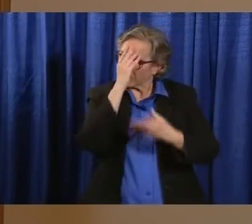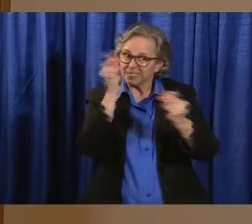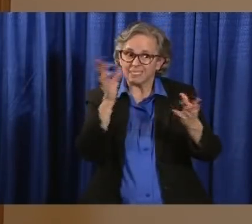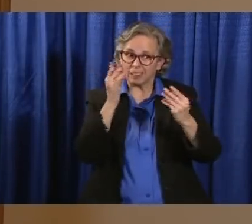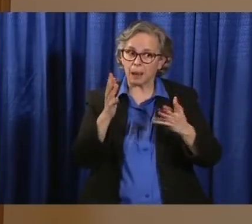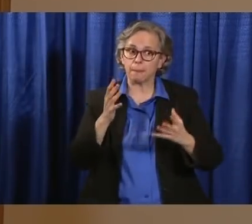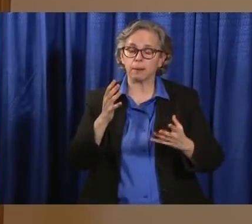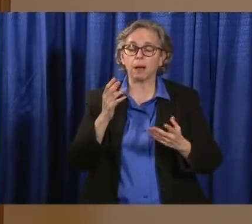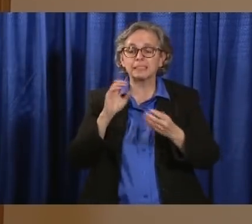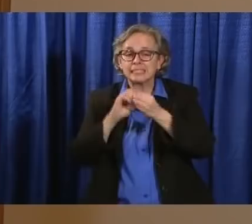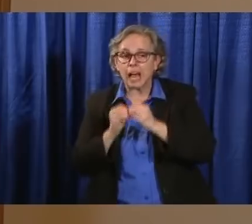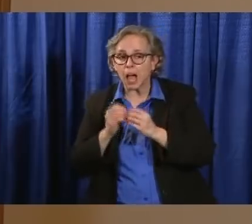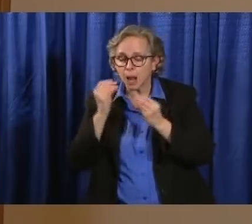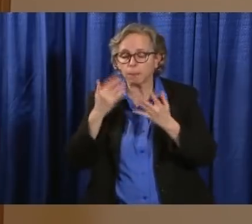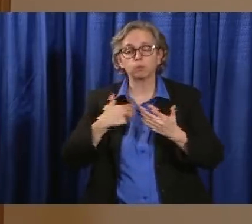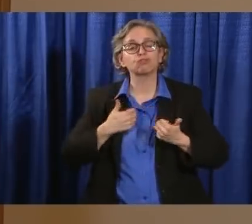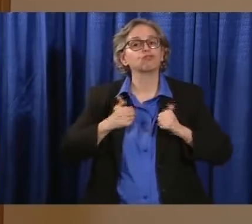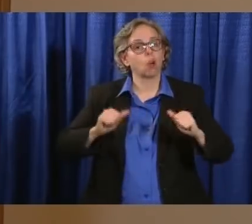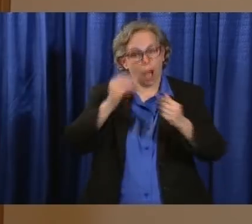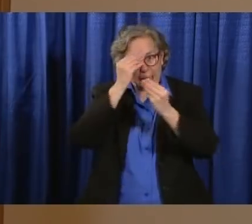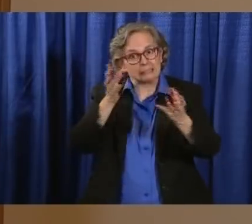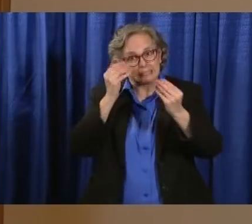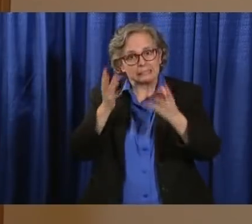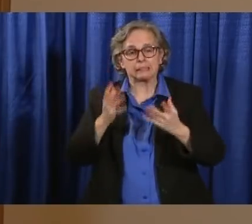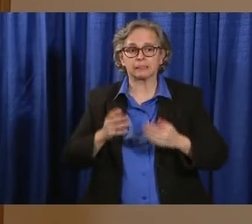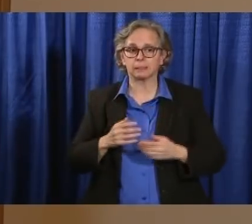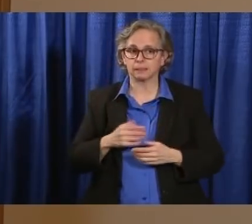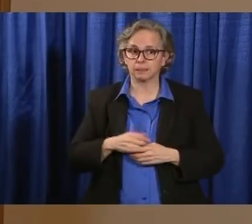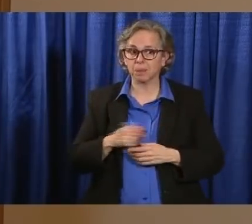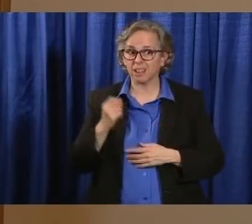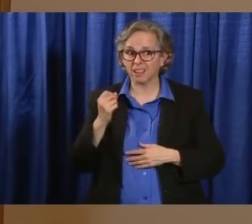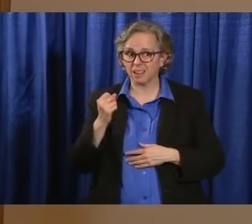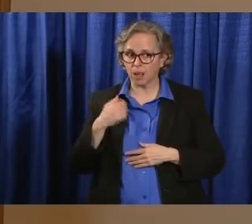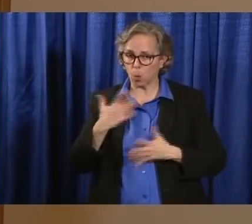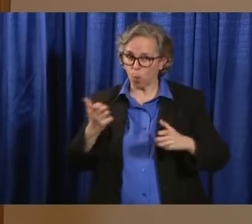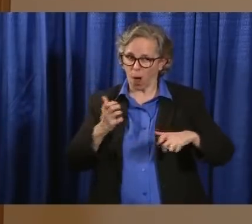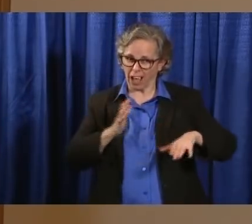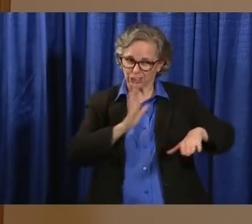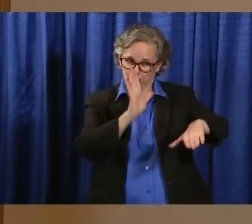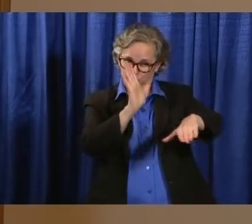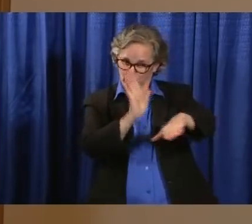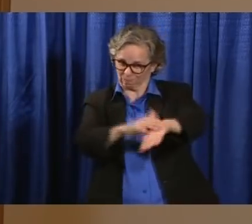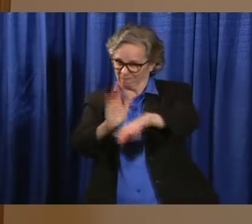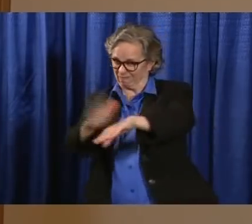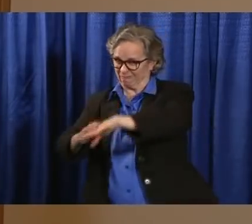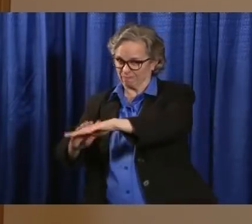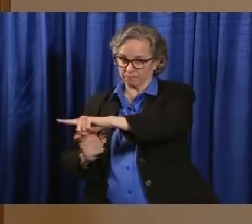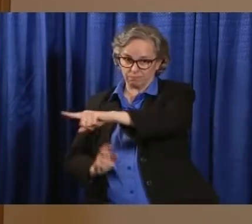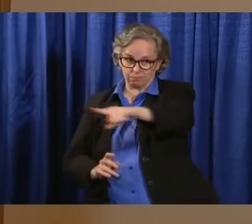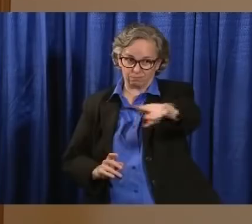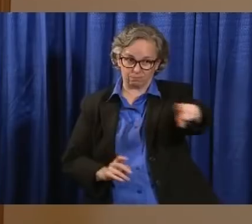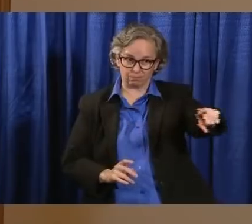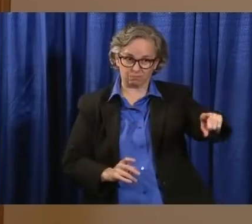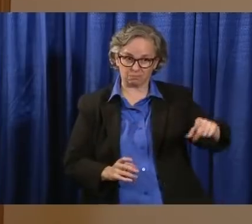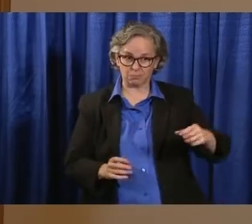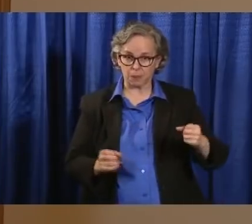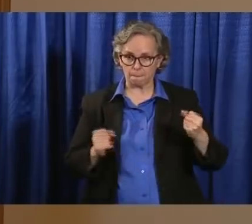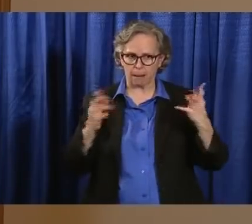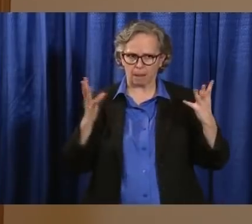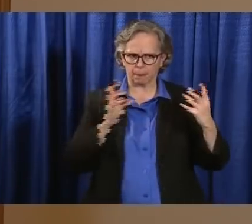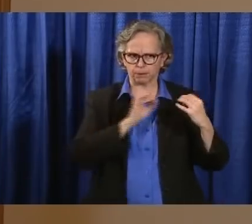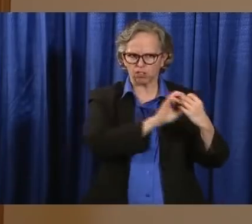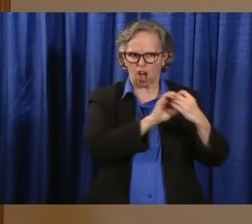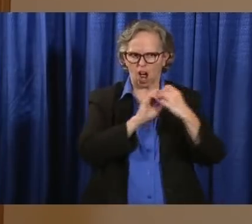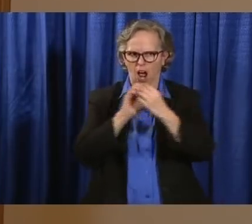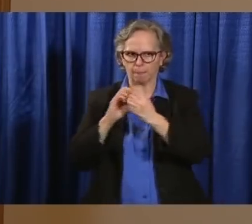a more robust system. But I just wanna put this caveat. There's a lot of talk about modeling right now. And